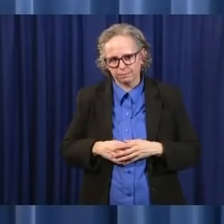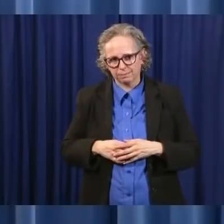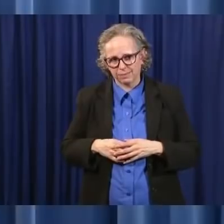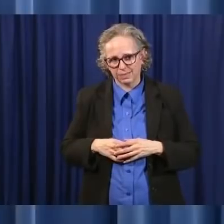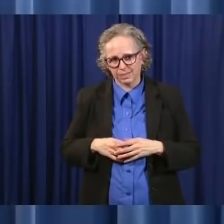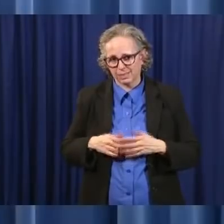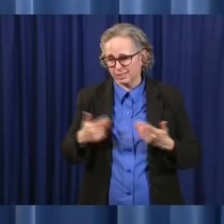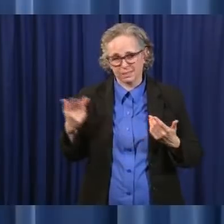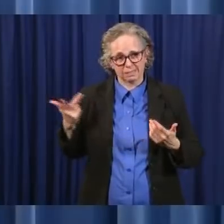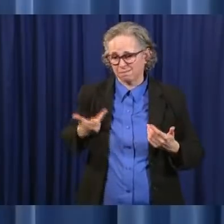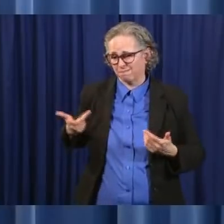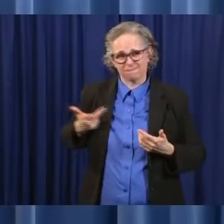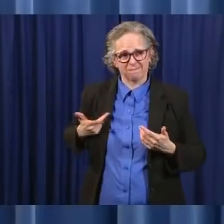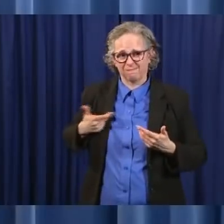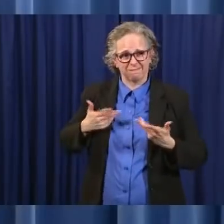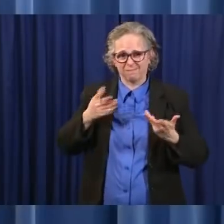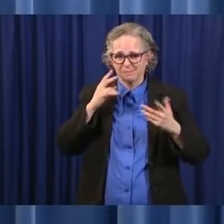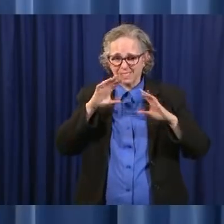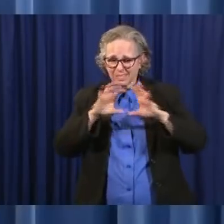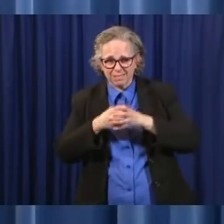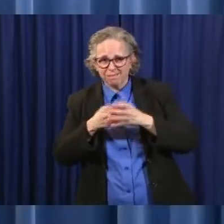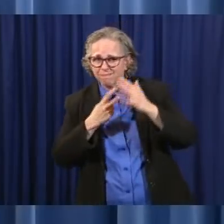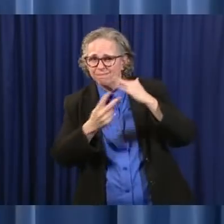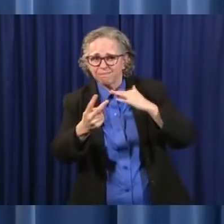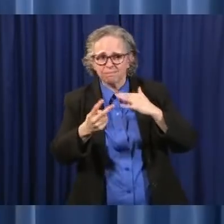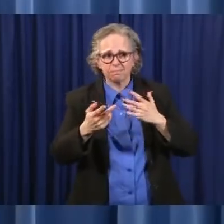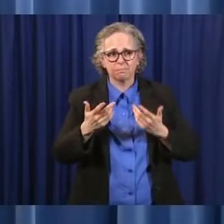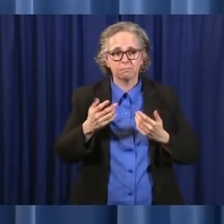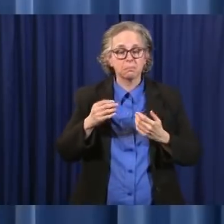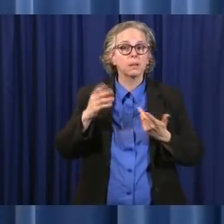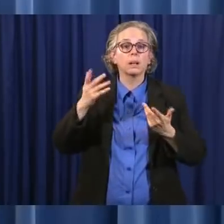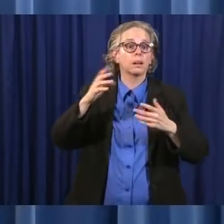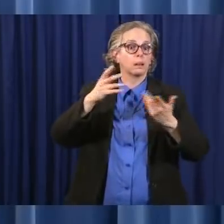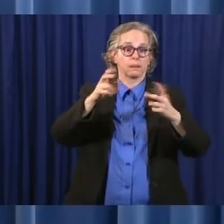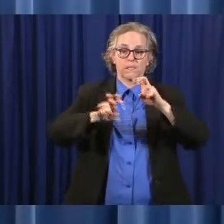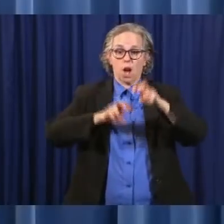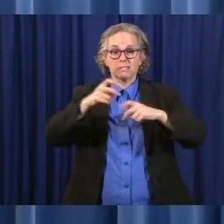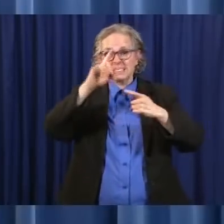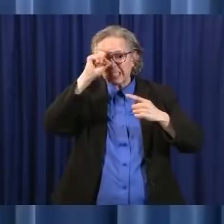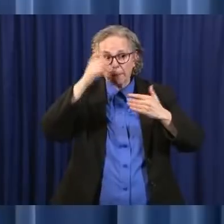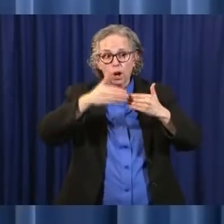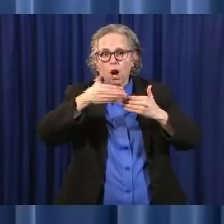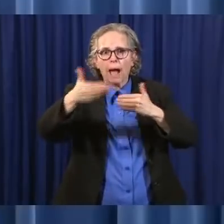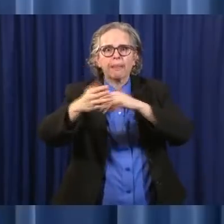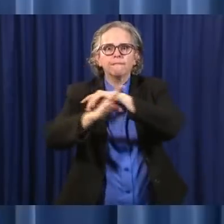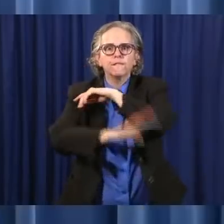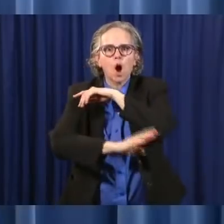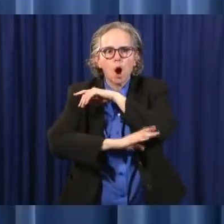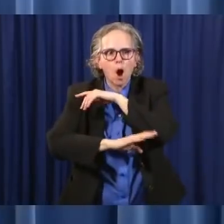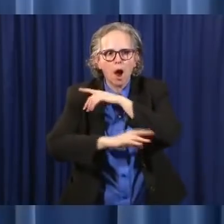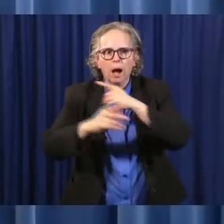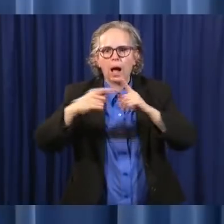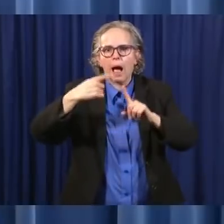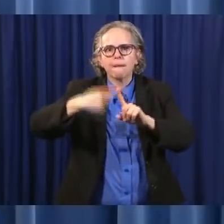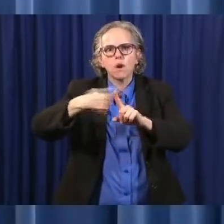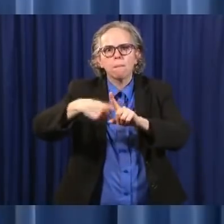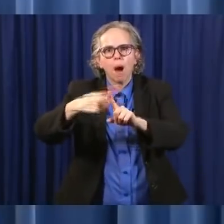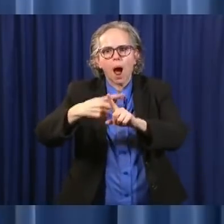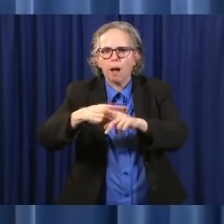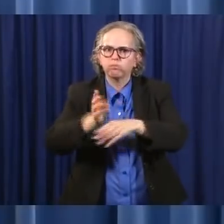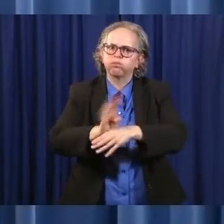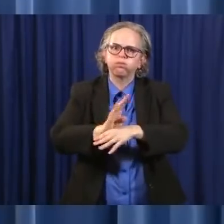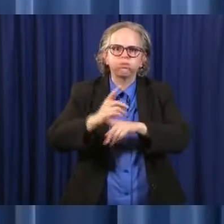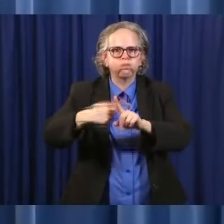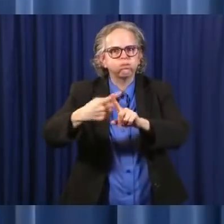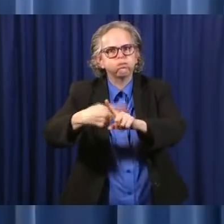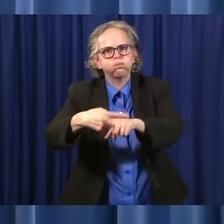throughout the summer and into the fall. So we have you know, fairs every month. And so